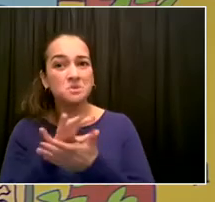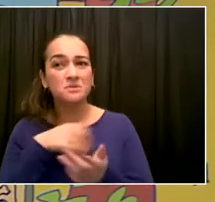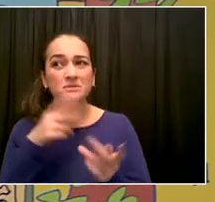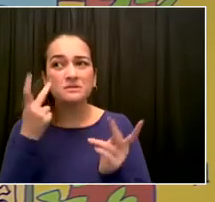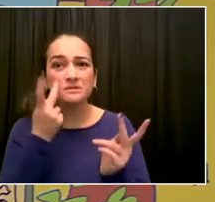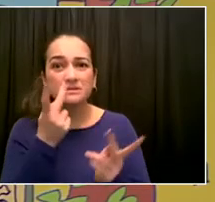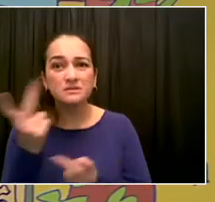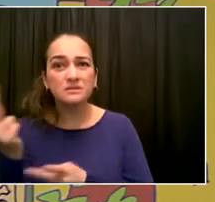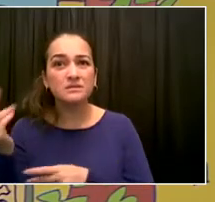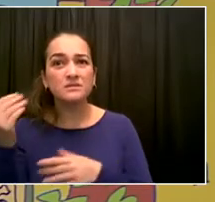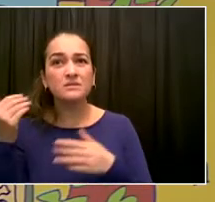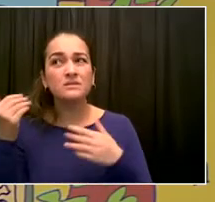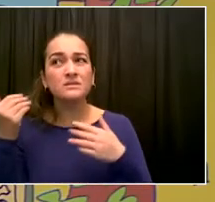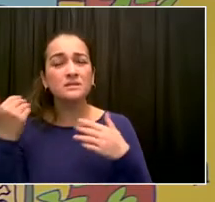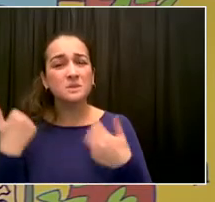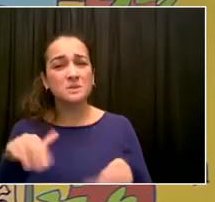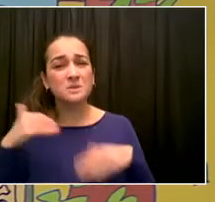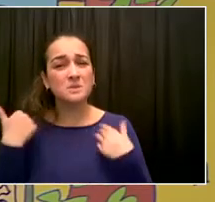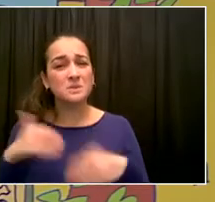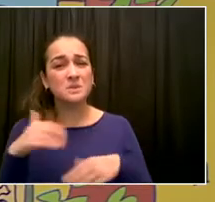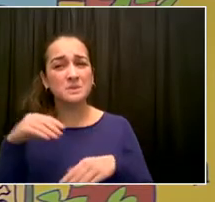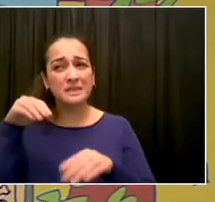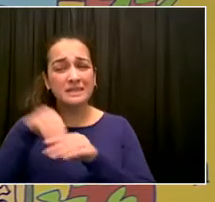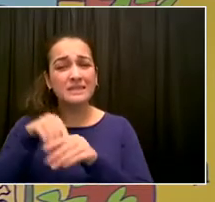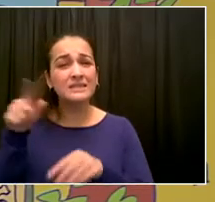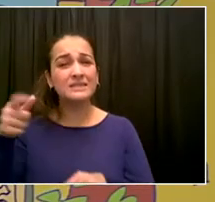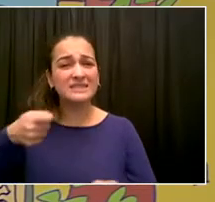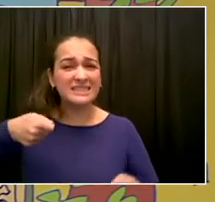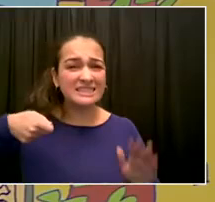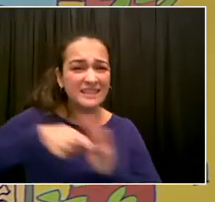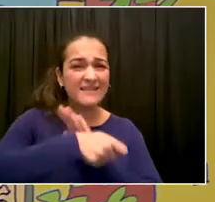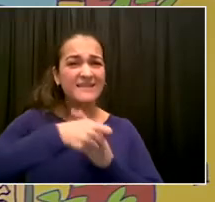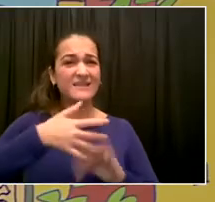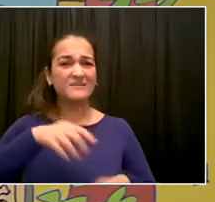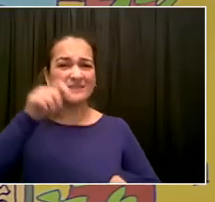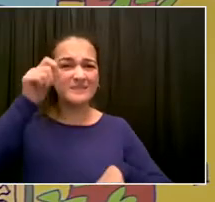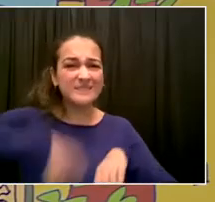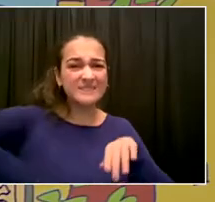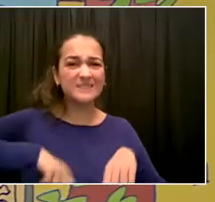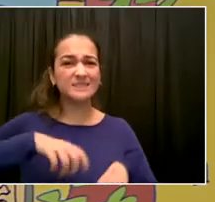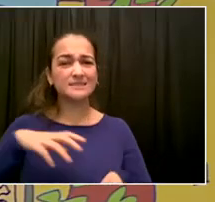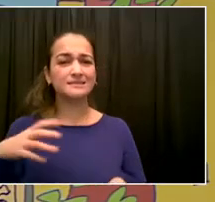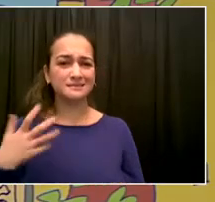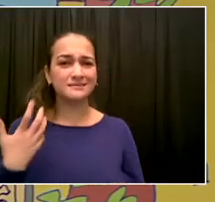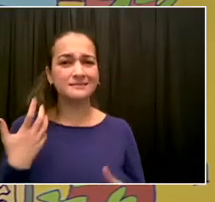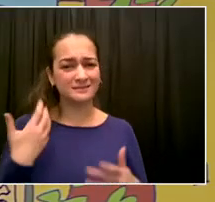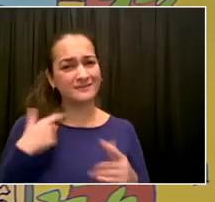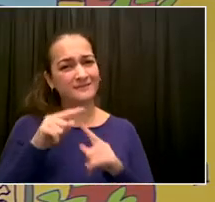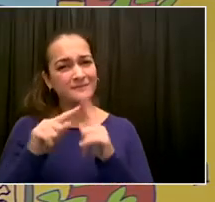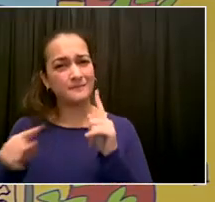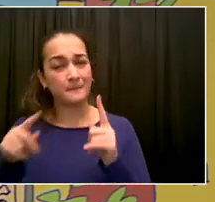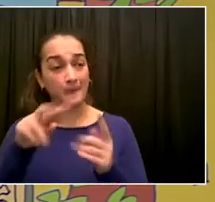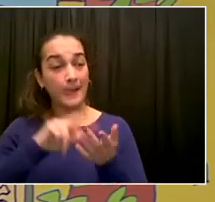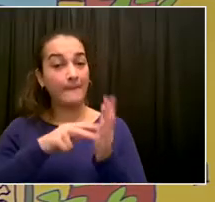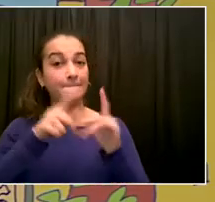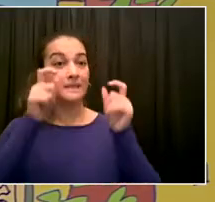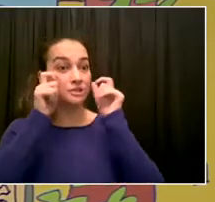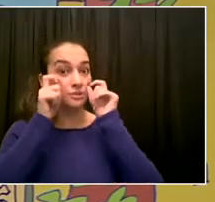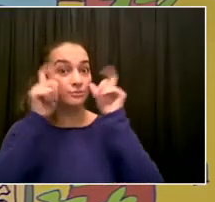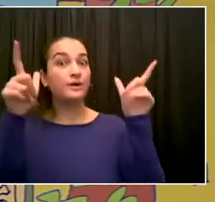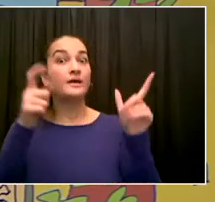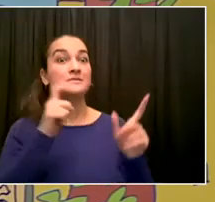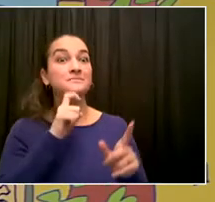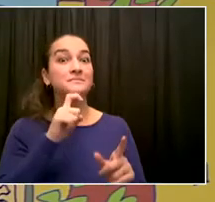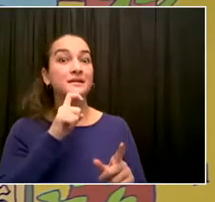then you take them out 3 hours later. So everybody knows that, okay, that day they're not going to be able to get their weapons in, but the next day after that they